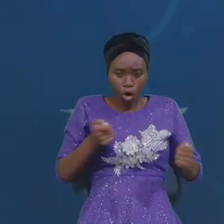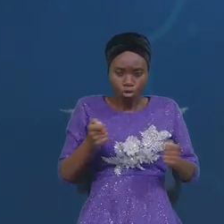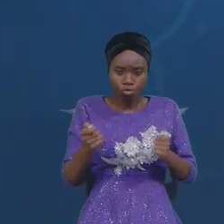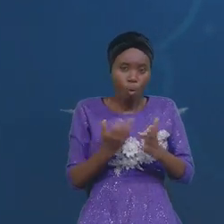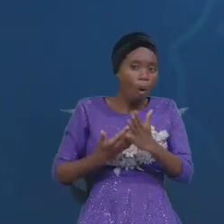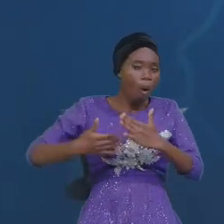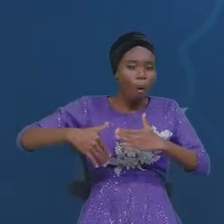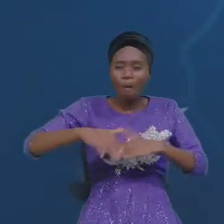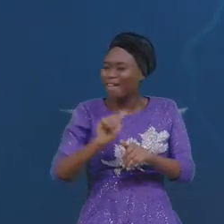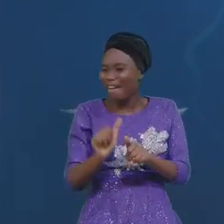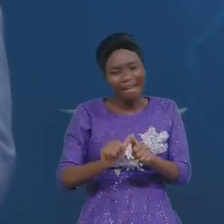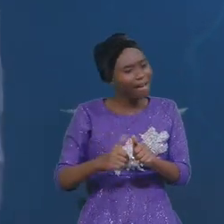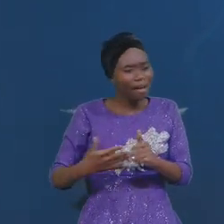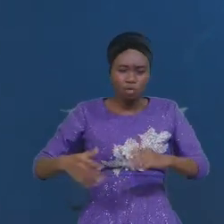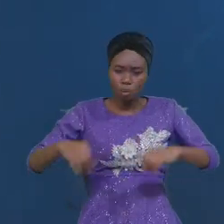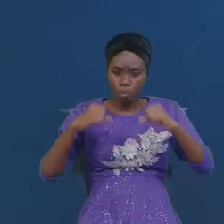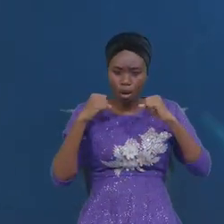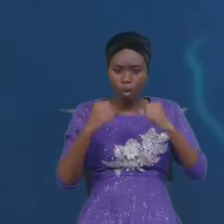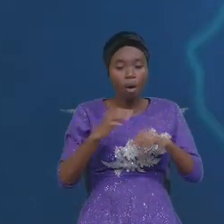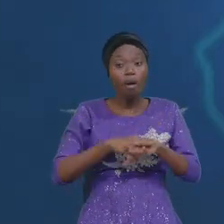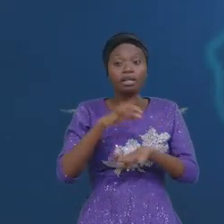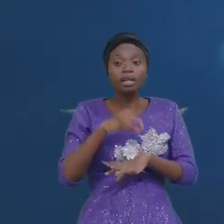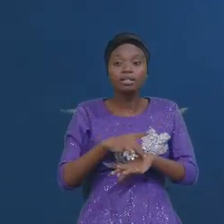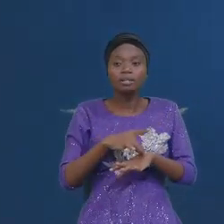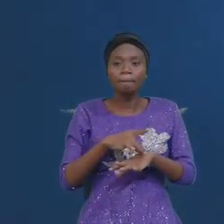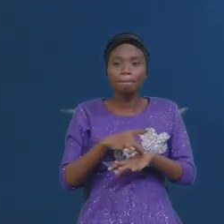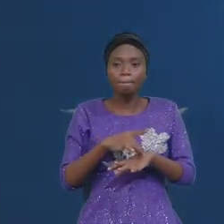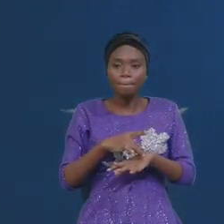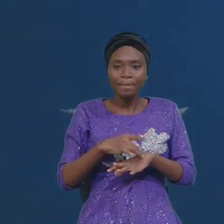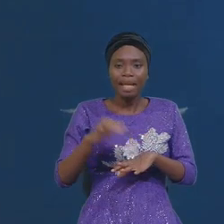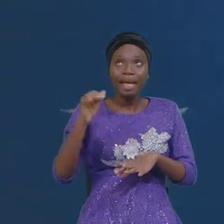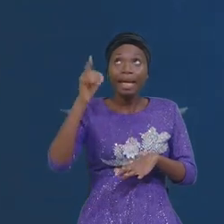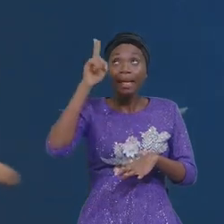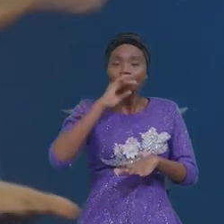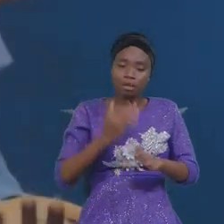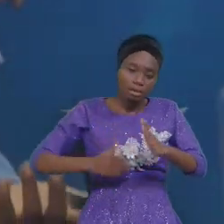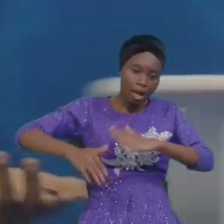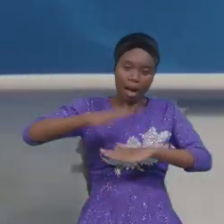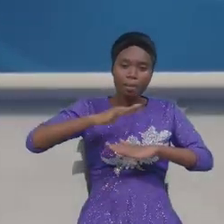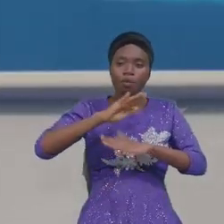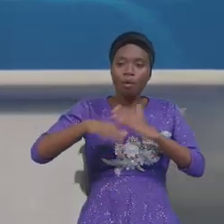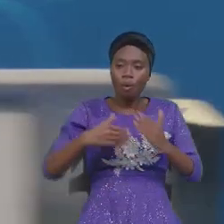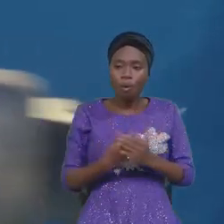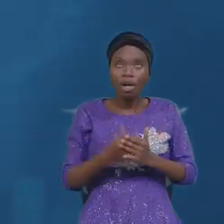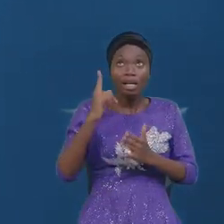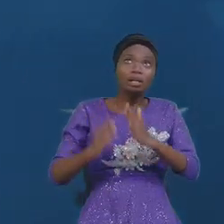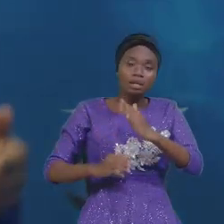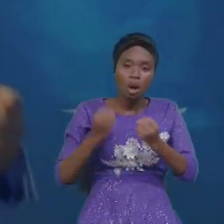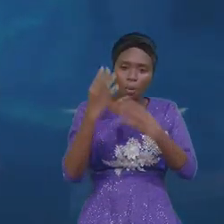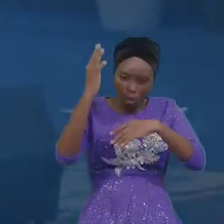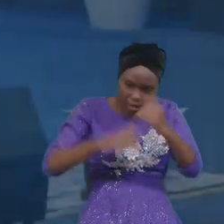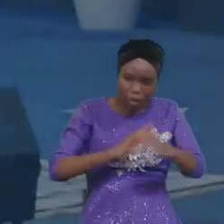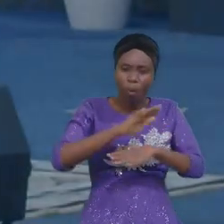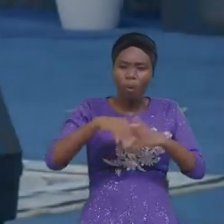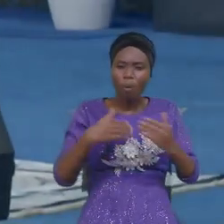over every power on earth. He is above all, is beyond all, is